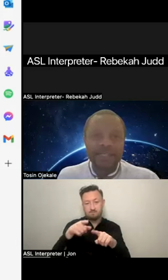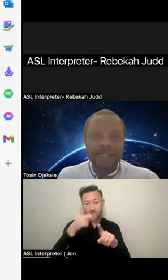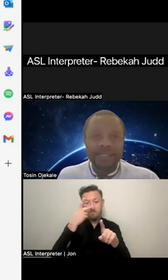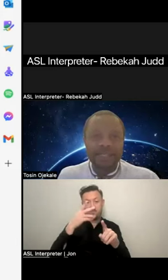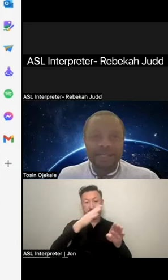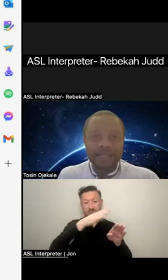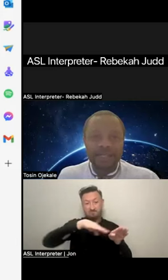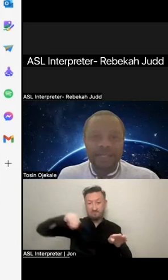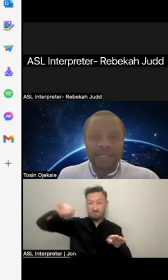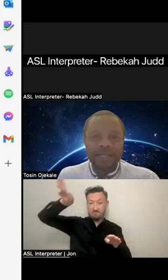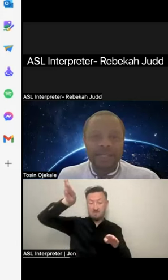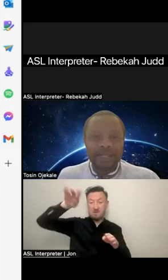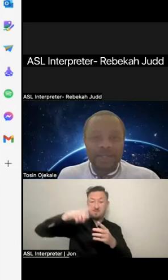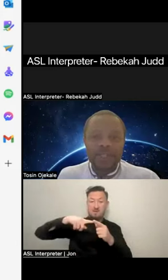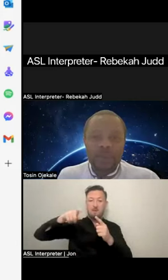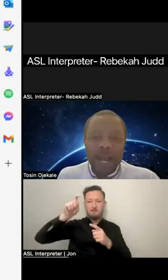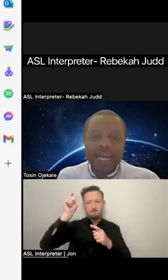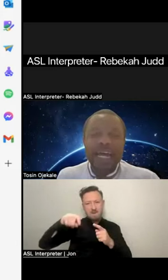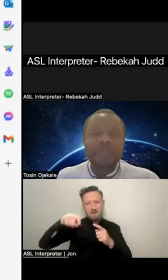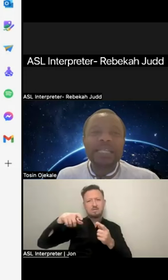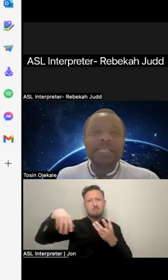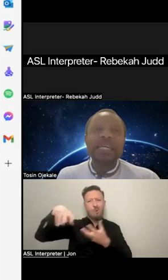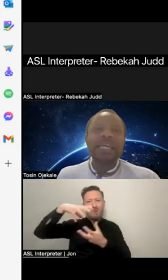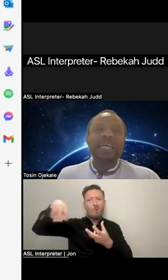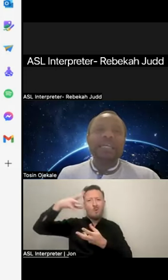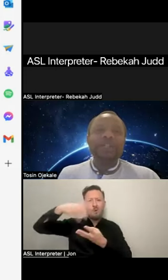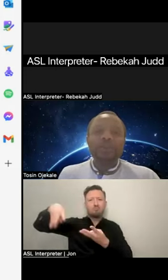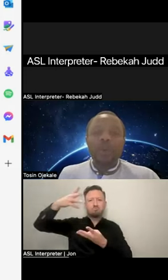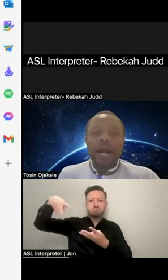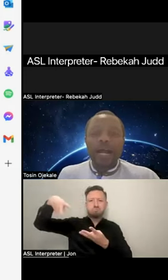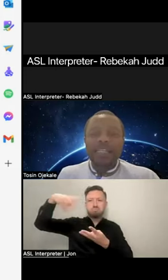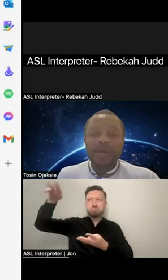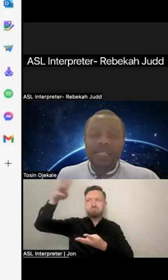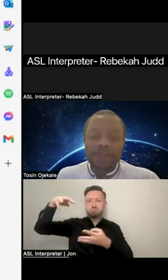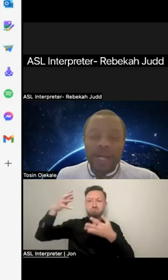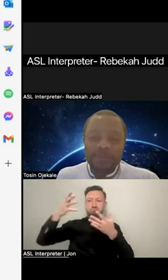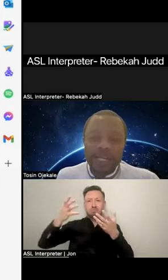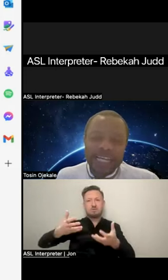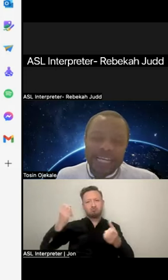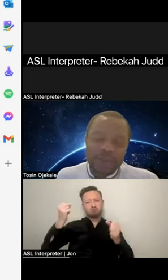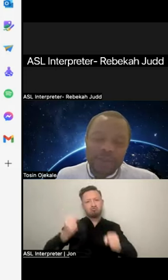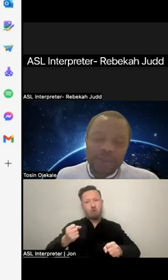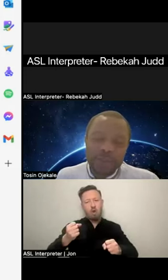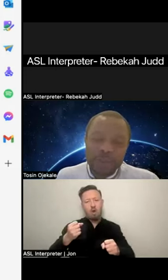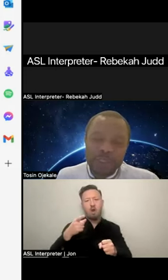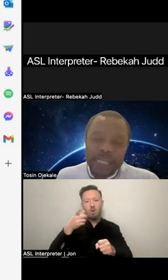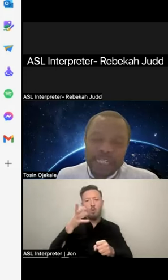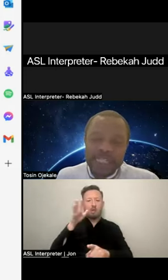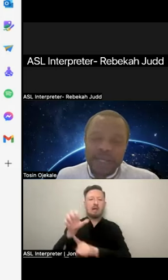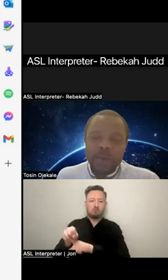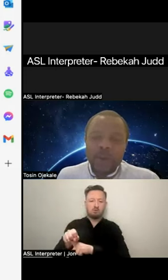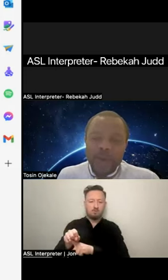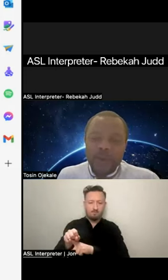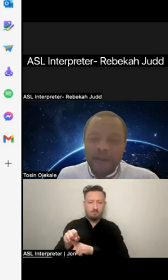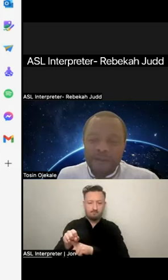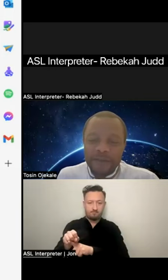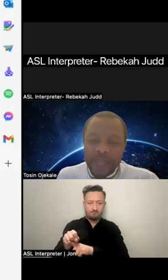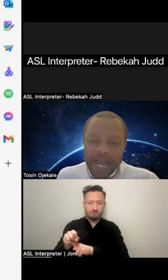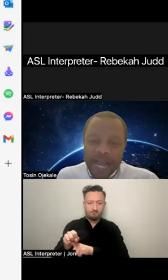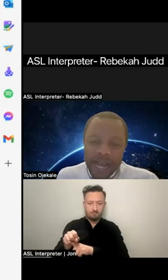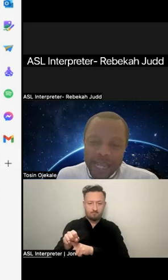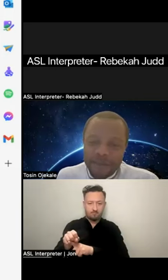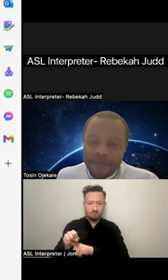right? So it's quite high. That means you are expected to use this where you